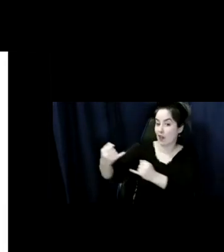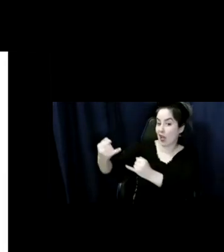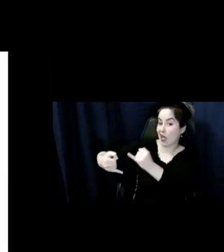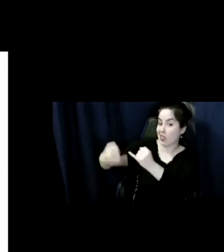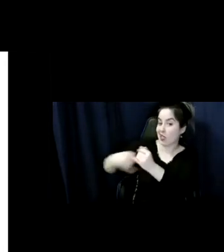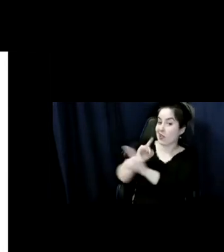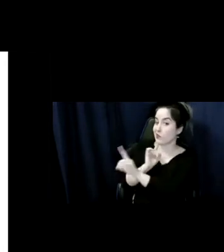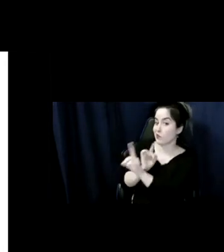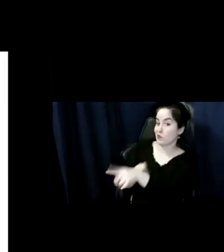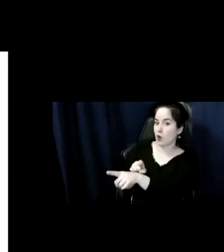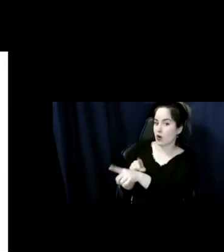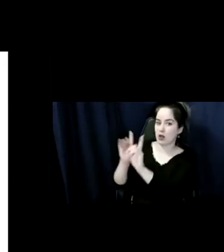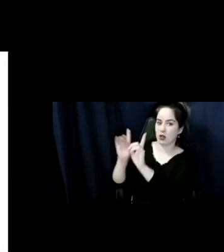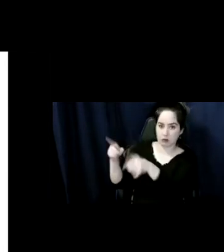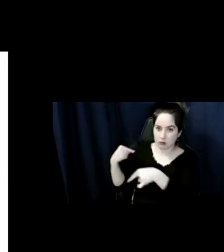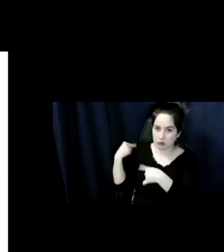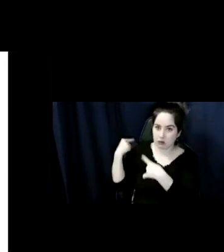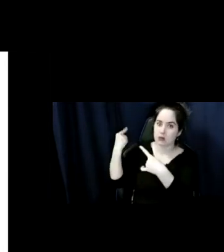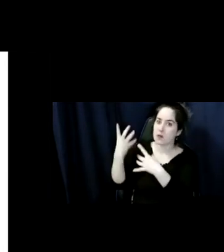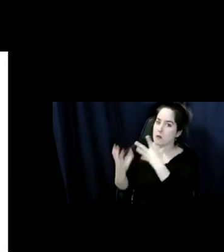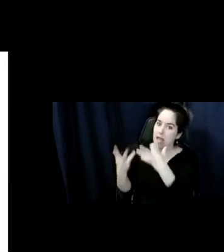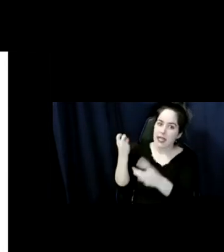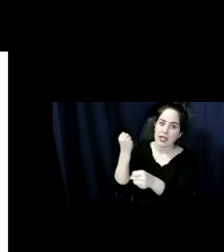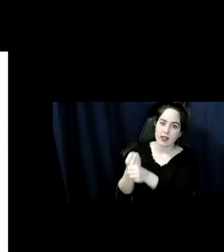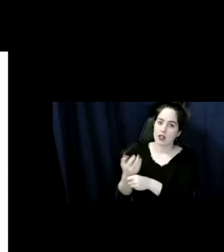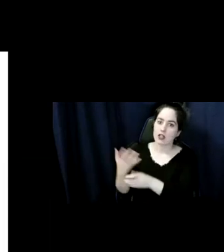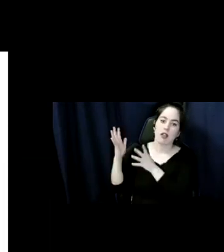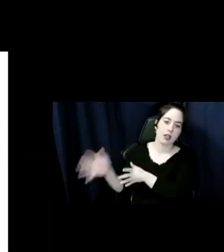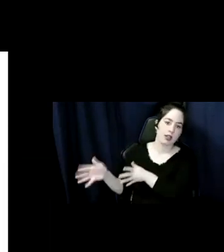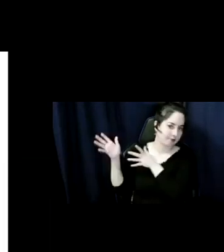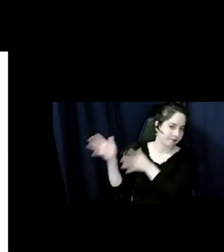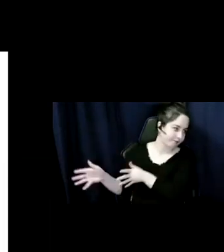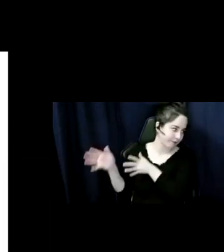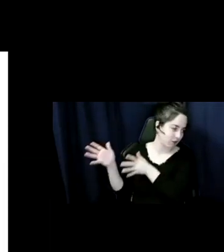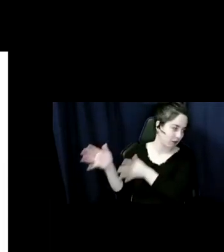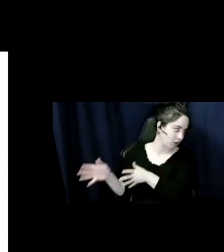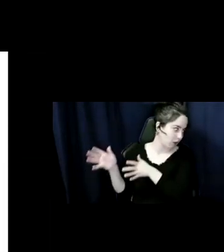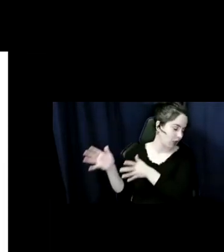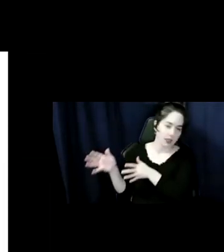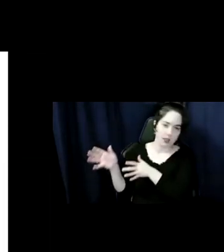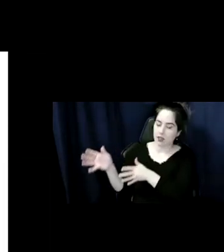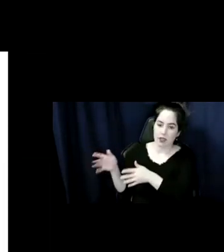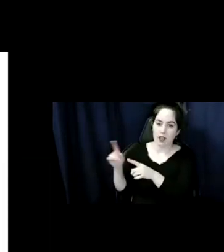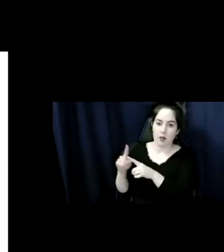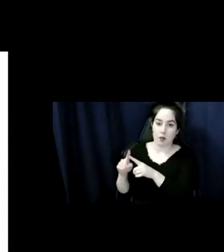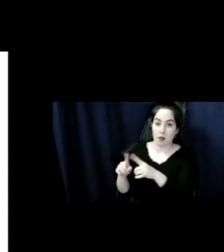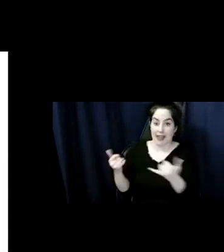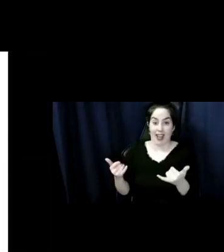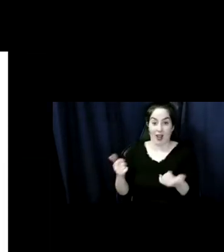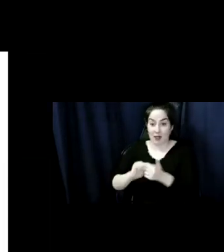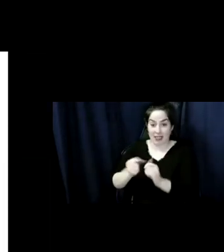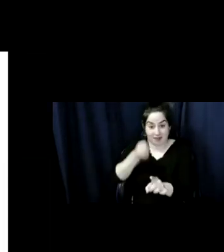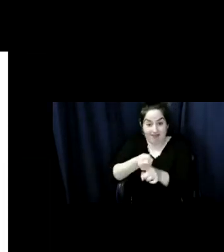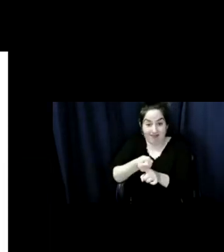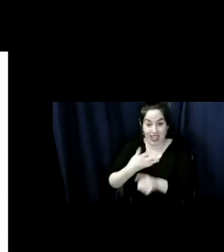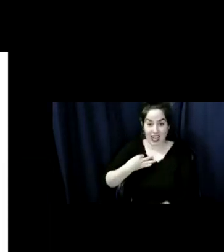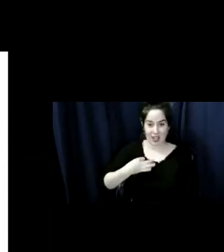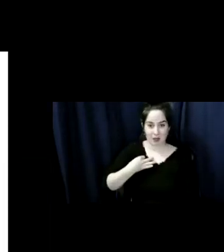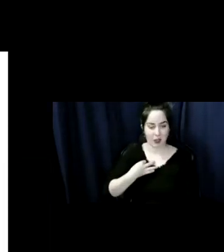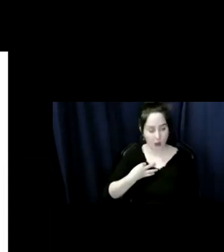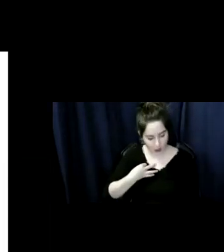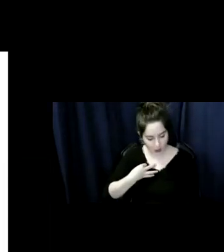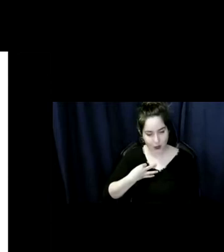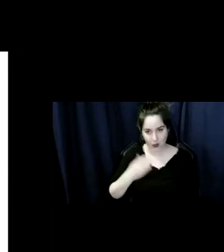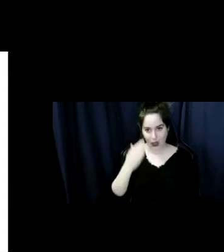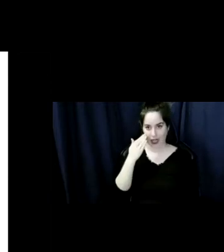and it's stopped you from applying for a grant. You can also get support just filing that final report. I know that final reports create a lot of